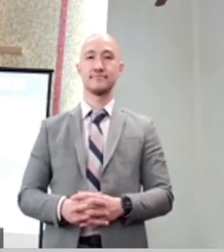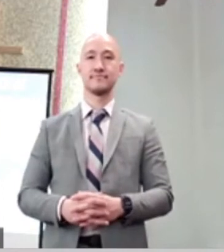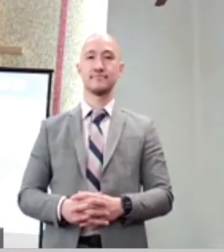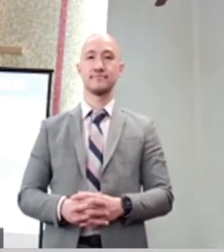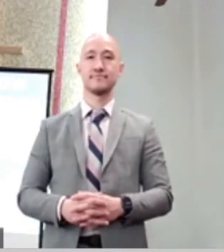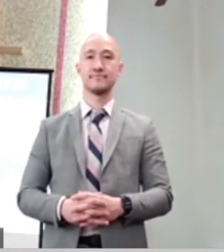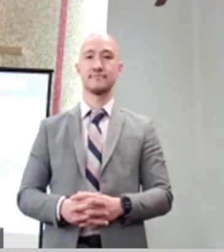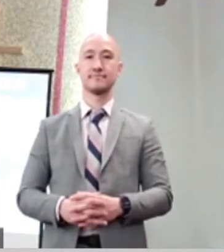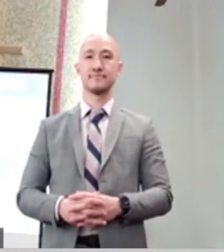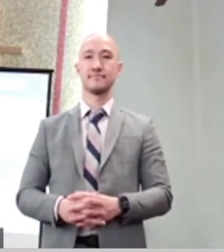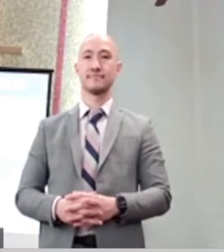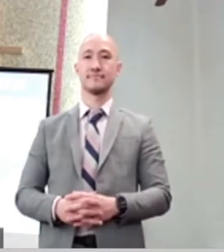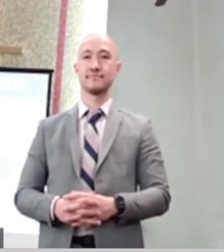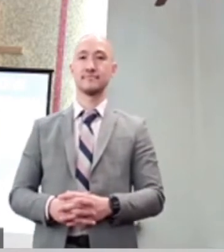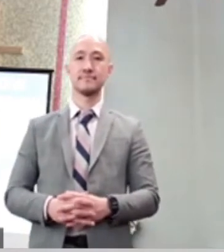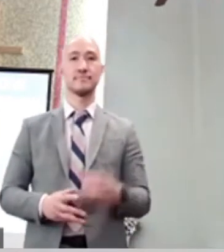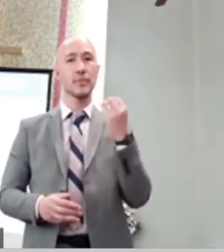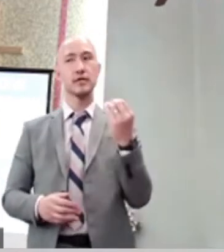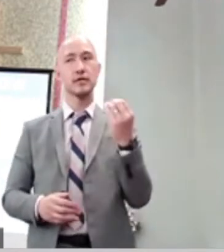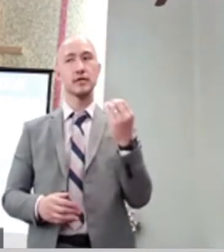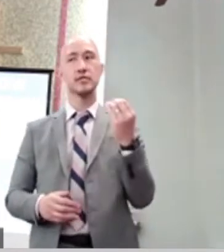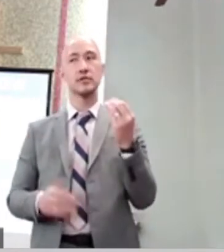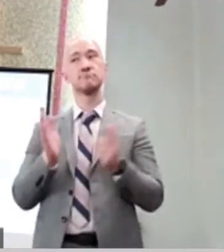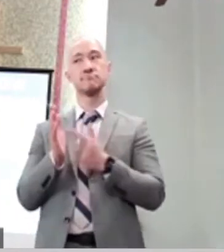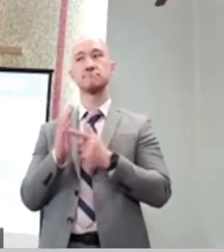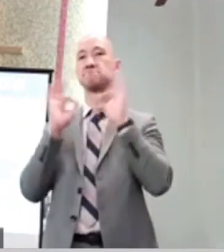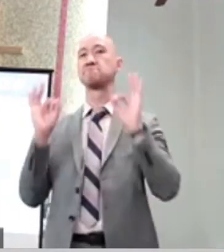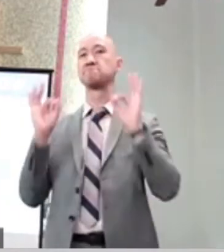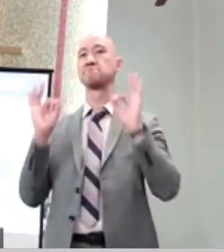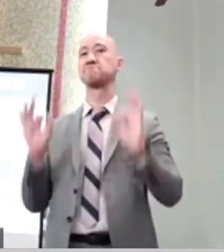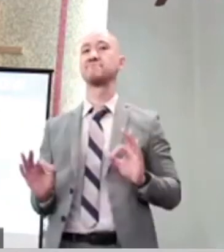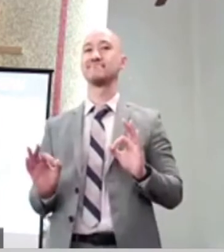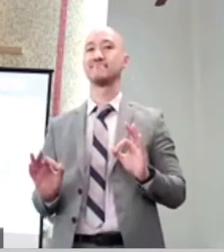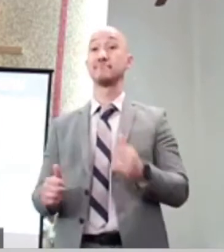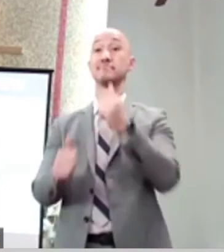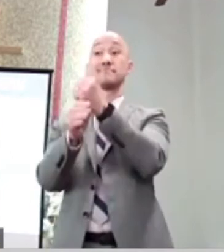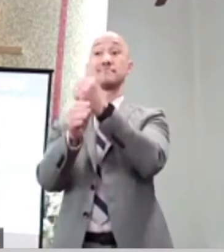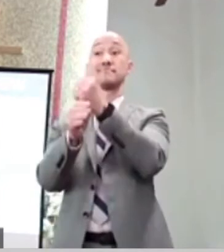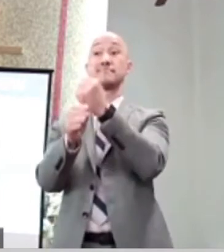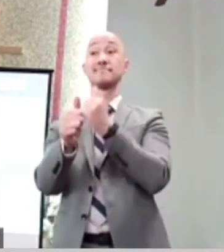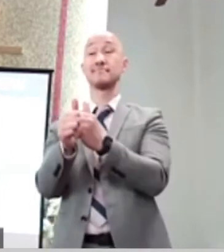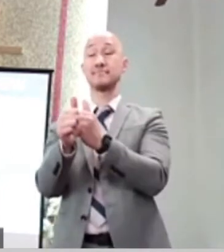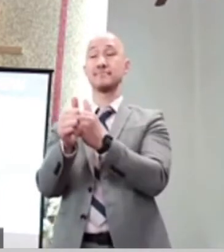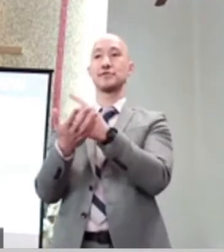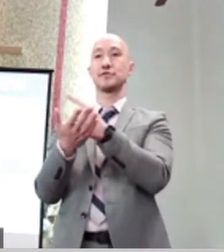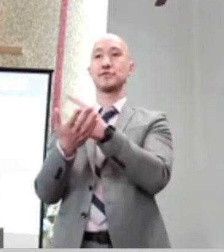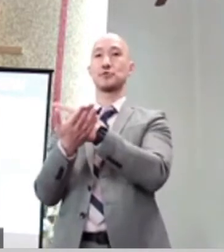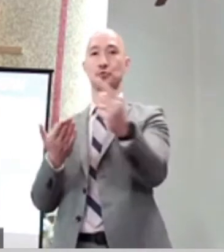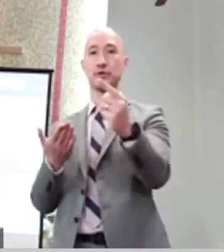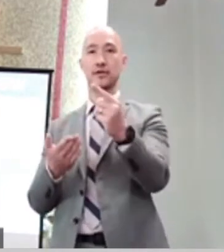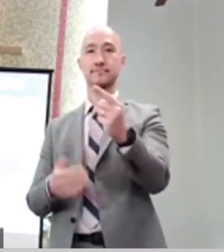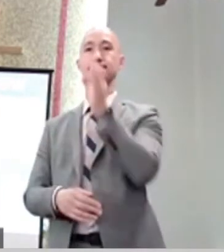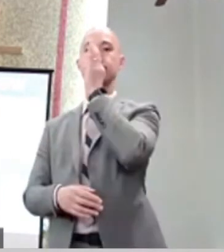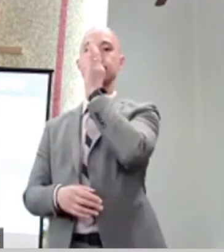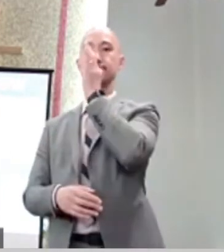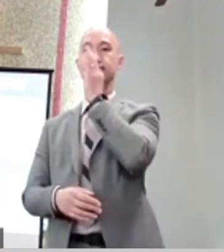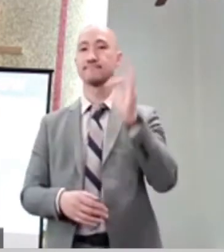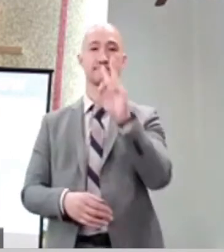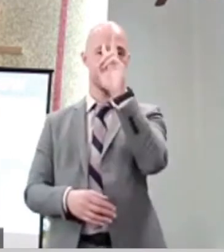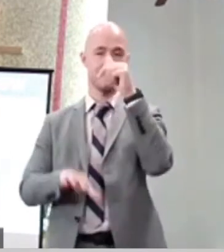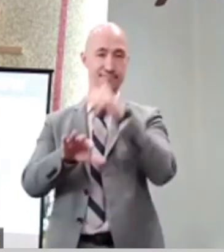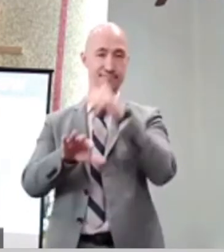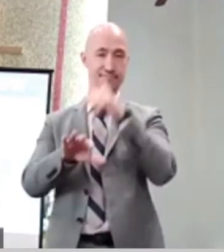Pharisees, they fasted twice a week. They did this. as a tradition, as a custom.